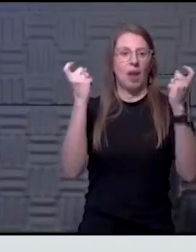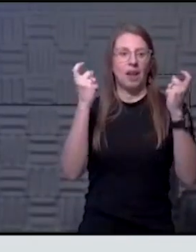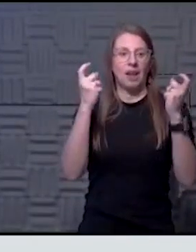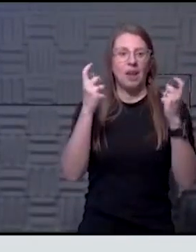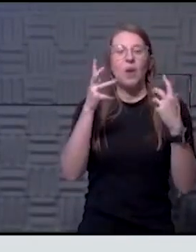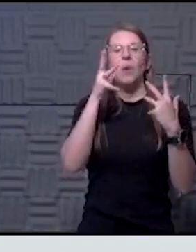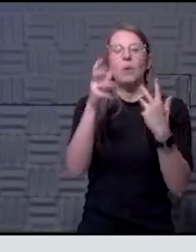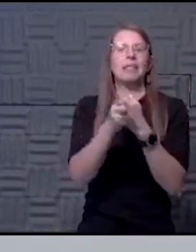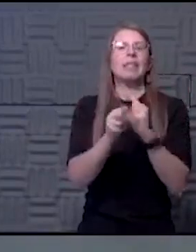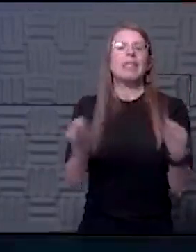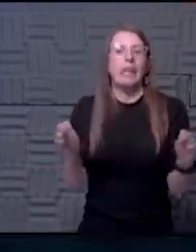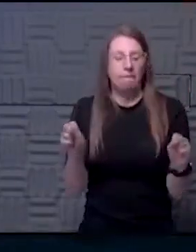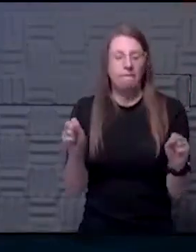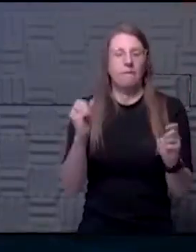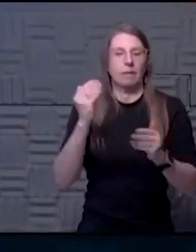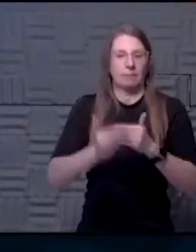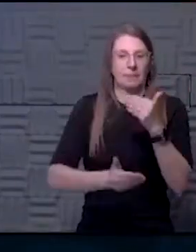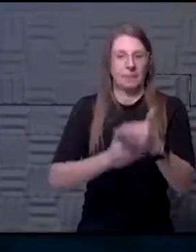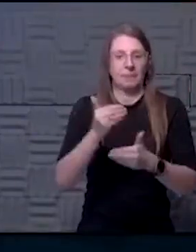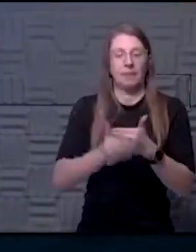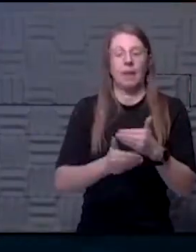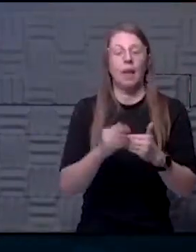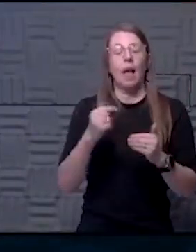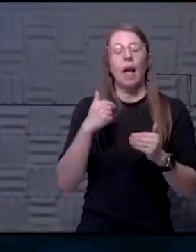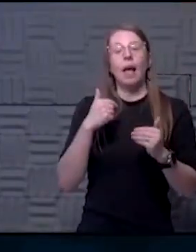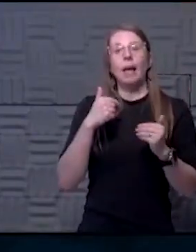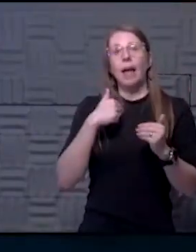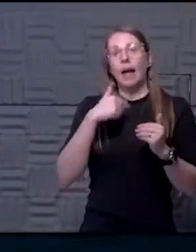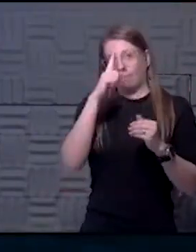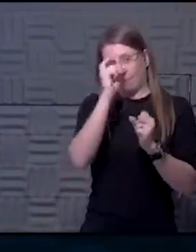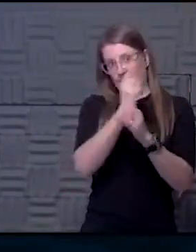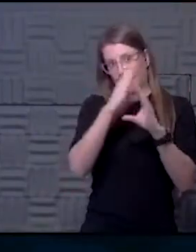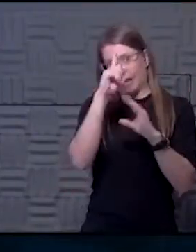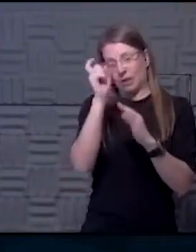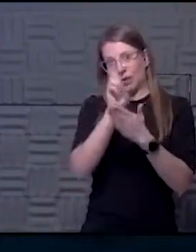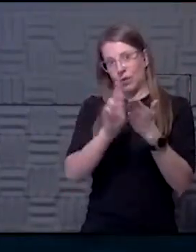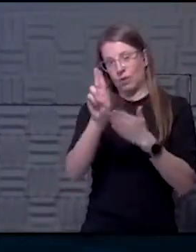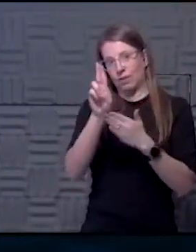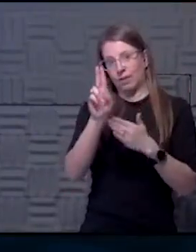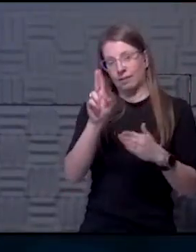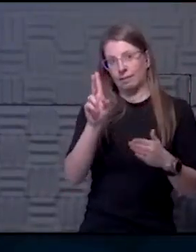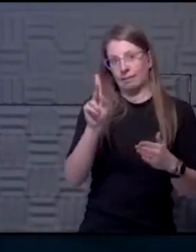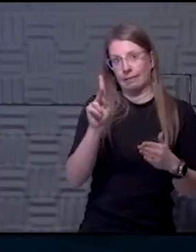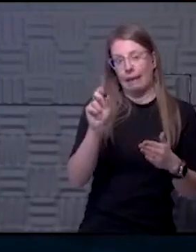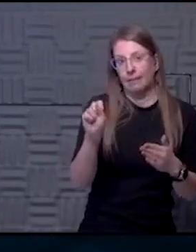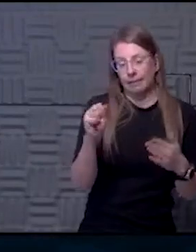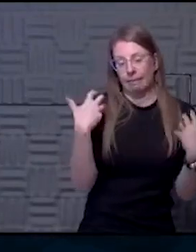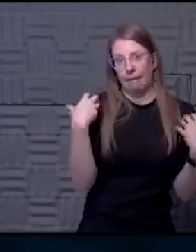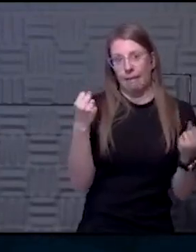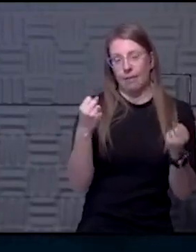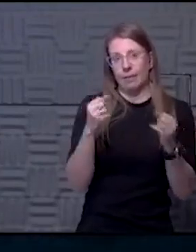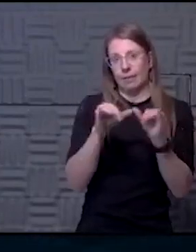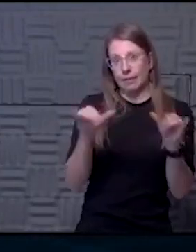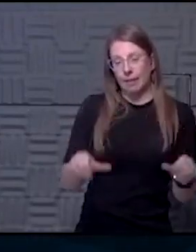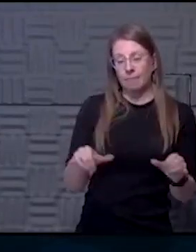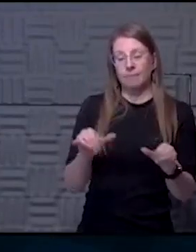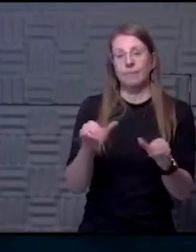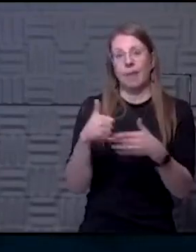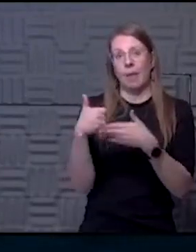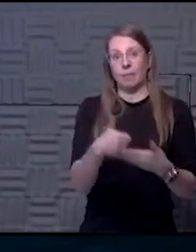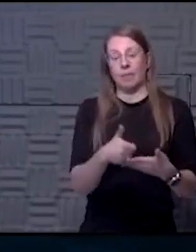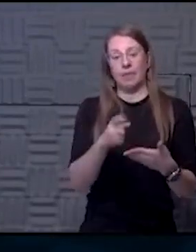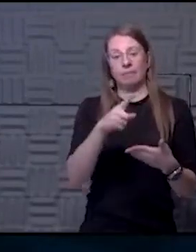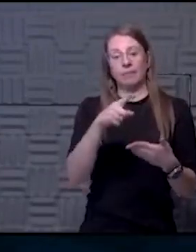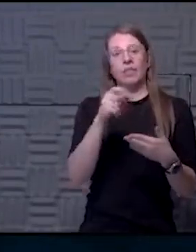in a safe manner, and I imagine because the University of Kansas Health System has been a big part in making the Chiefs safe, a big part of